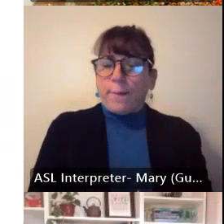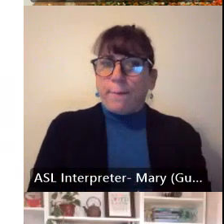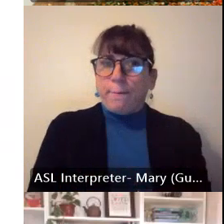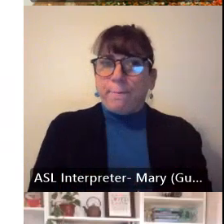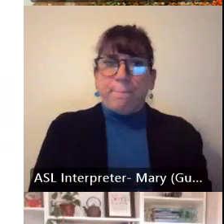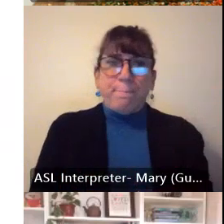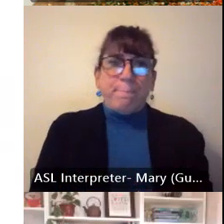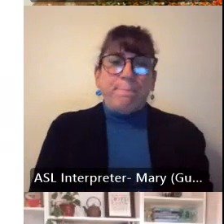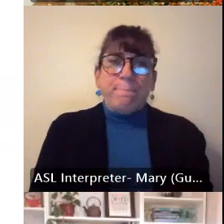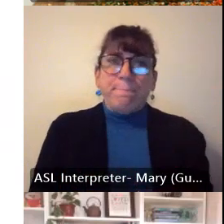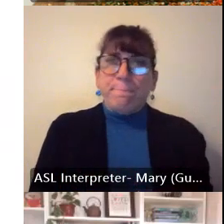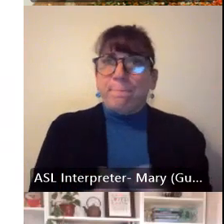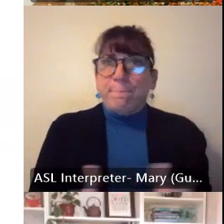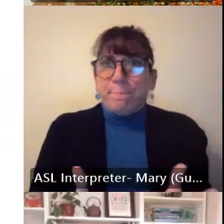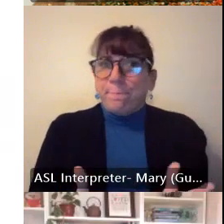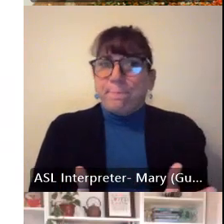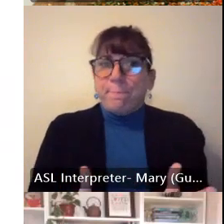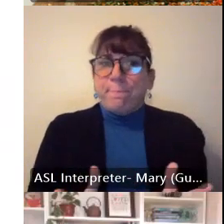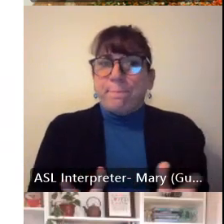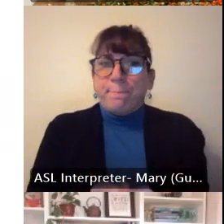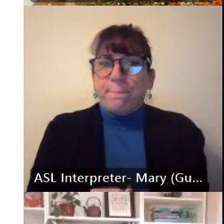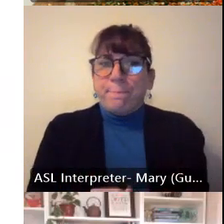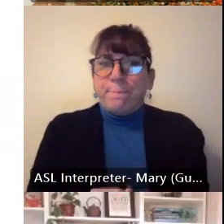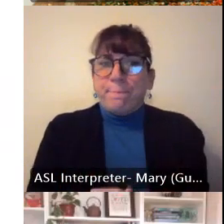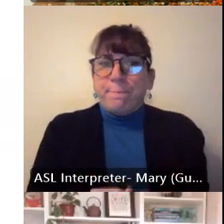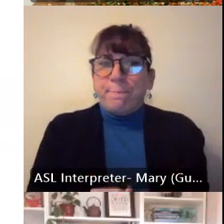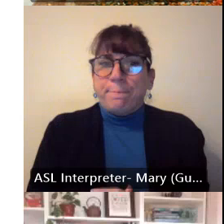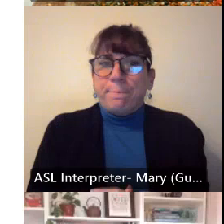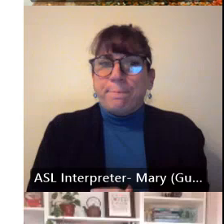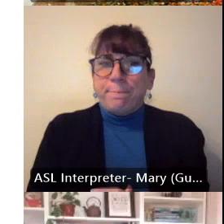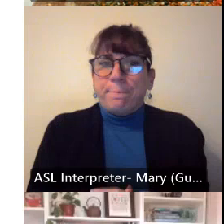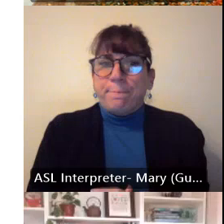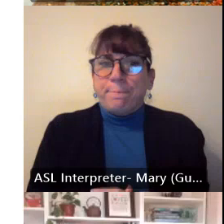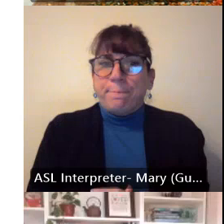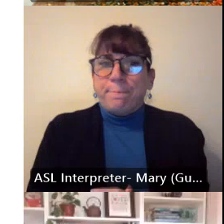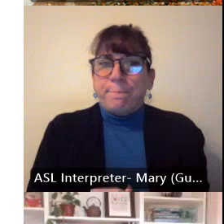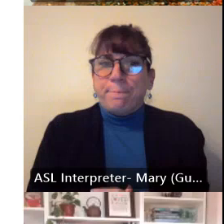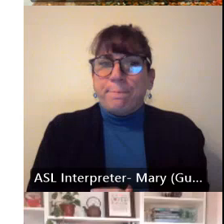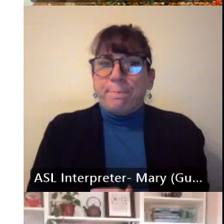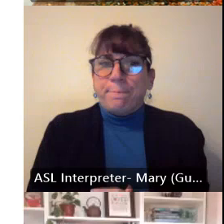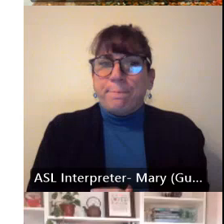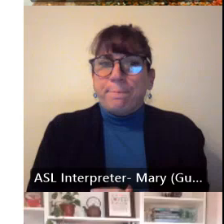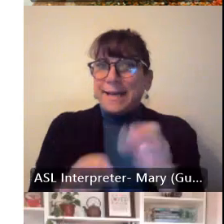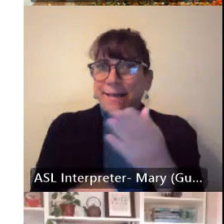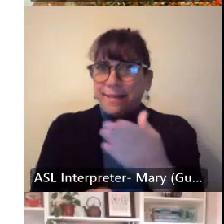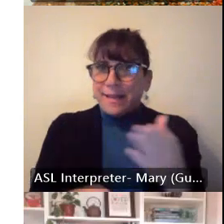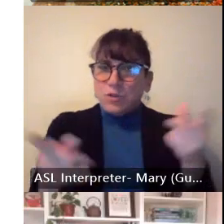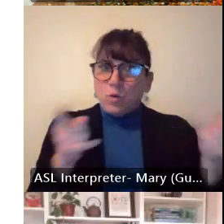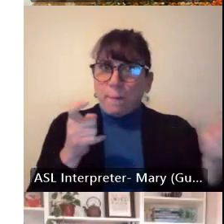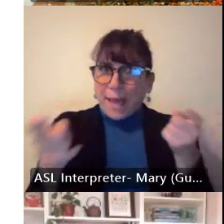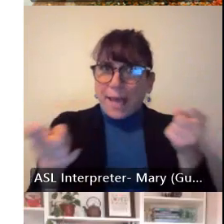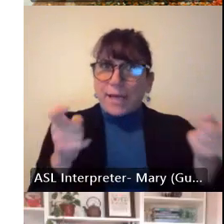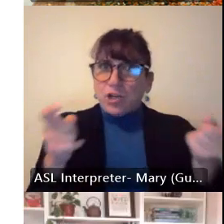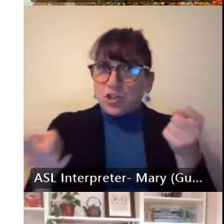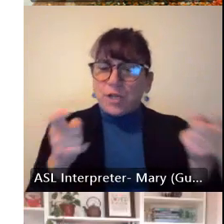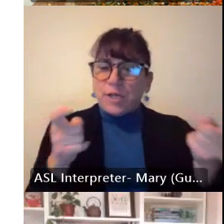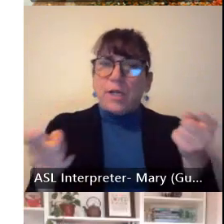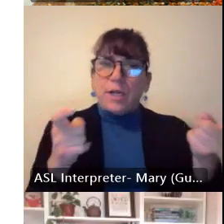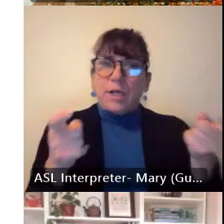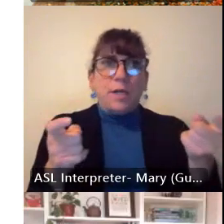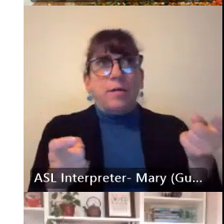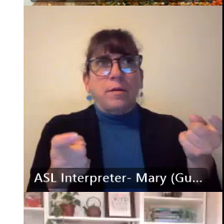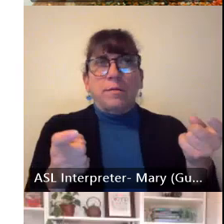So just know that one of the key things to managing the enormous